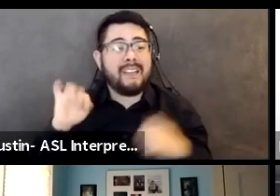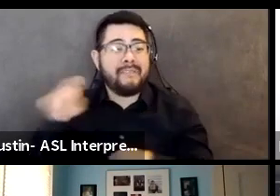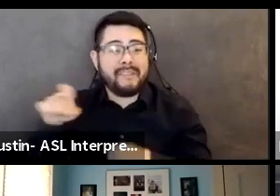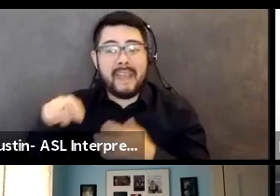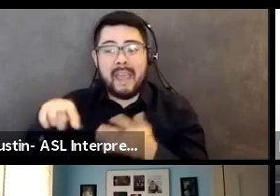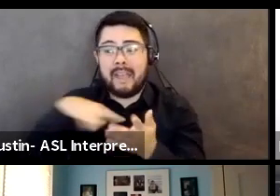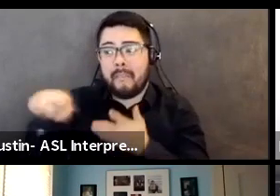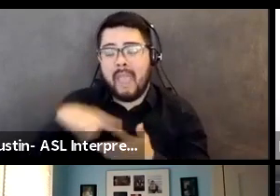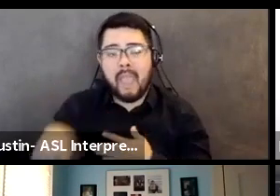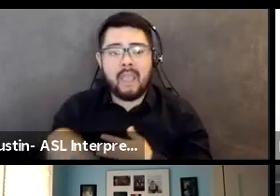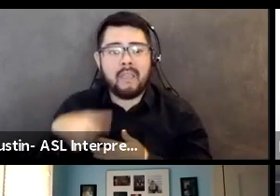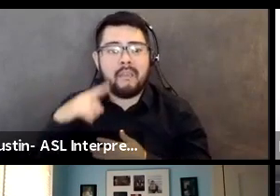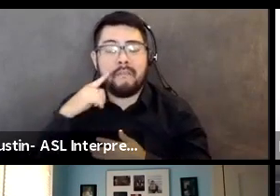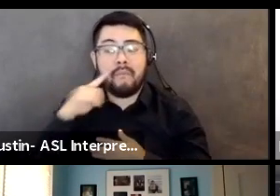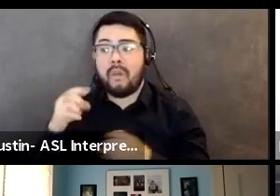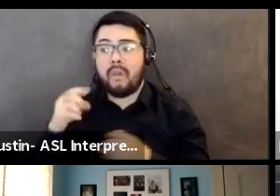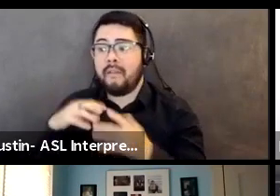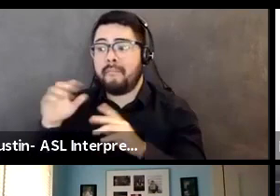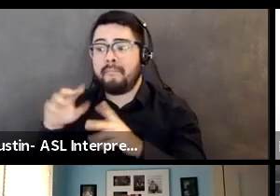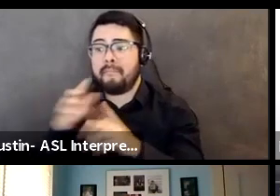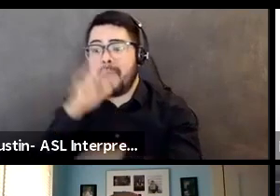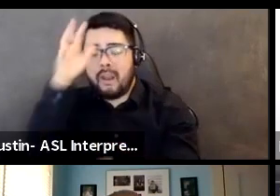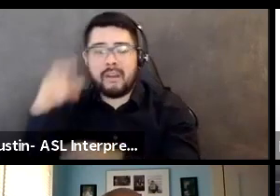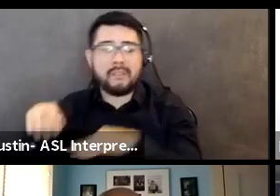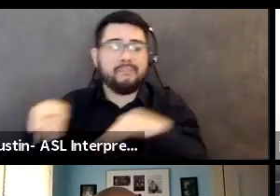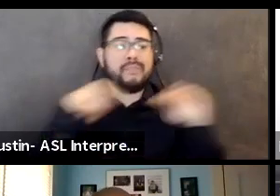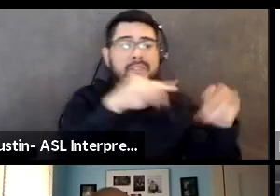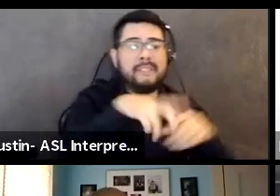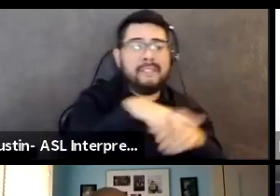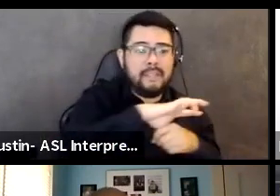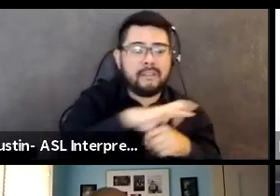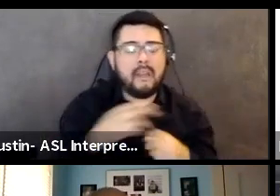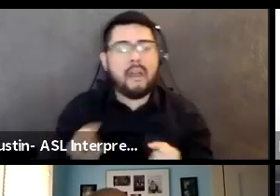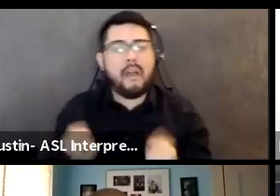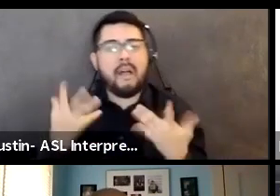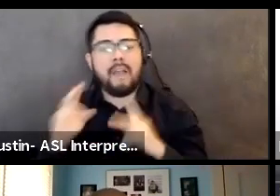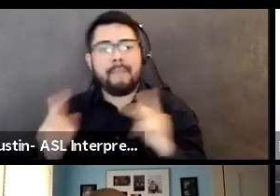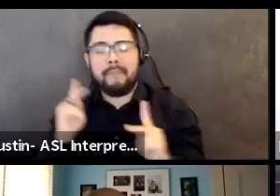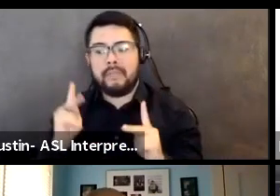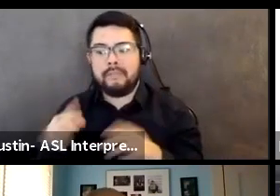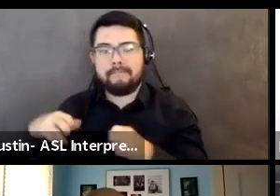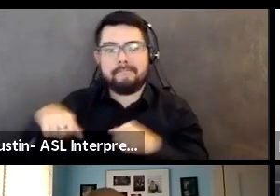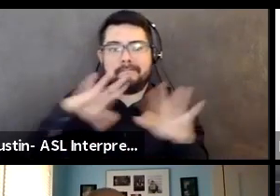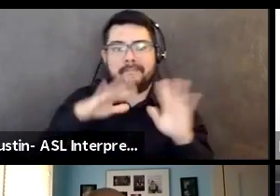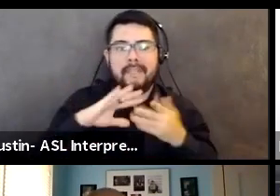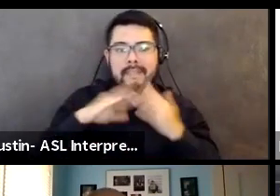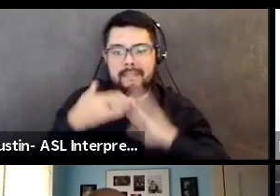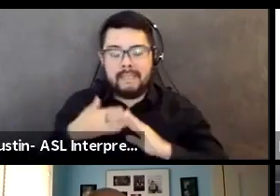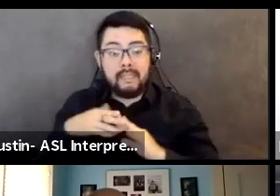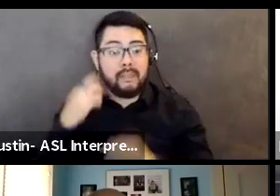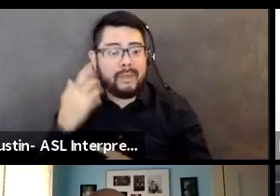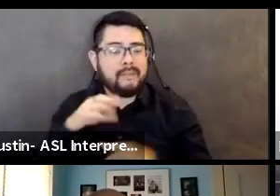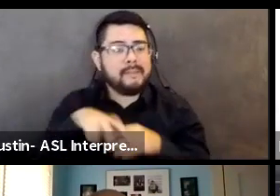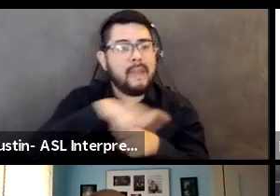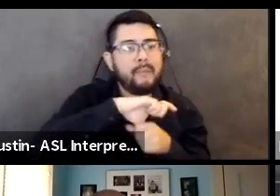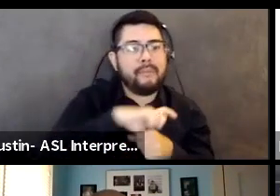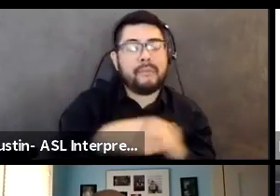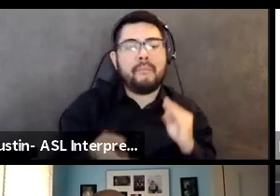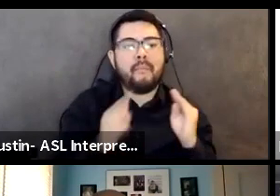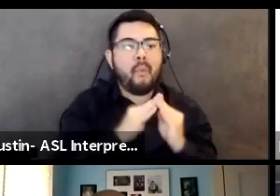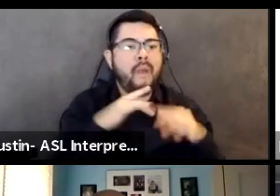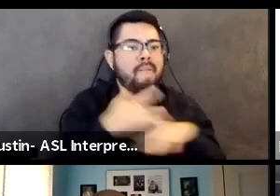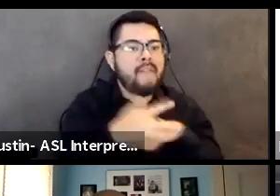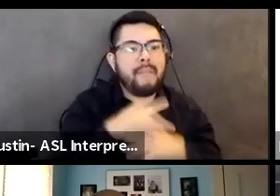suburbs we have heard stories of people choosing to migrate out of the city and attend schools with smaller classroom sizes and facilities that can